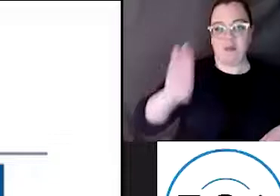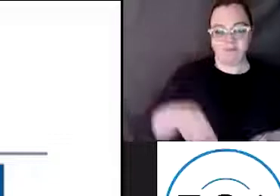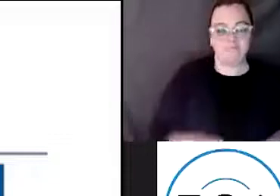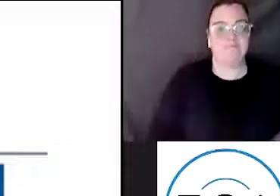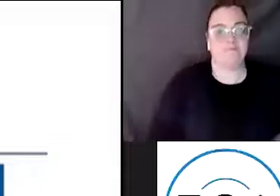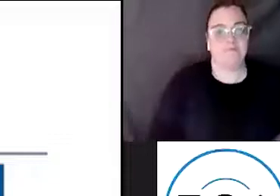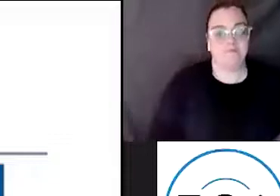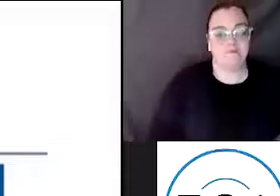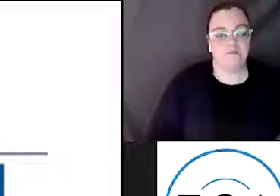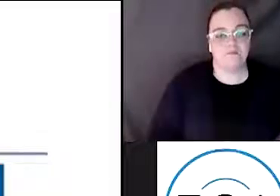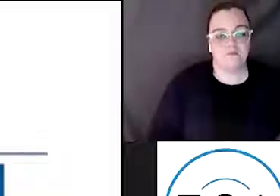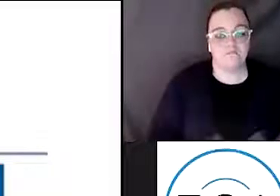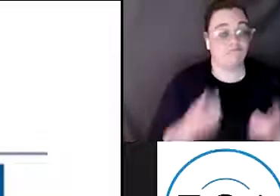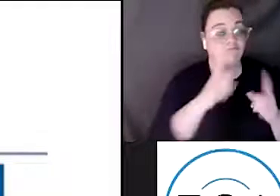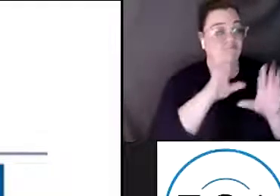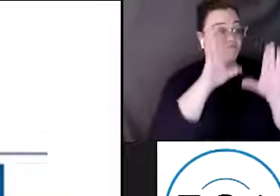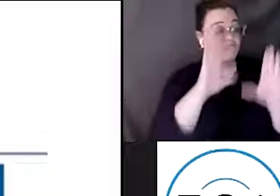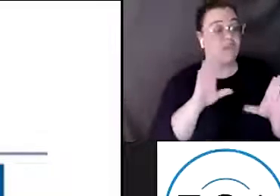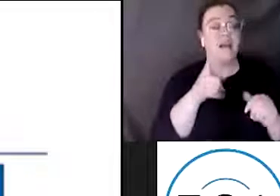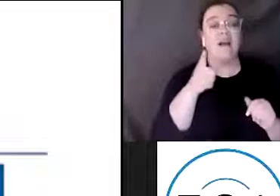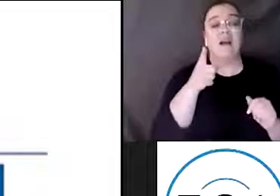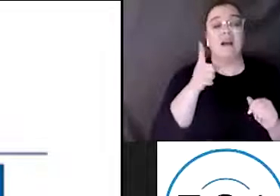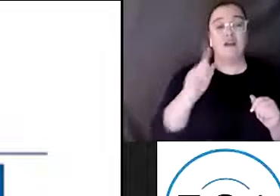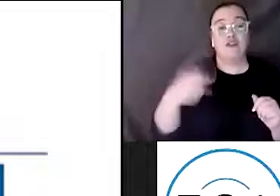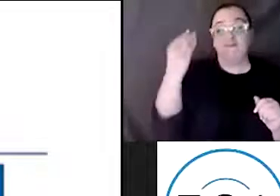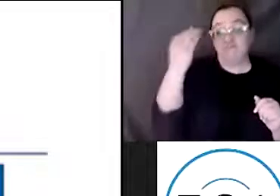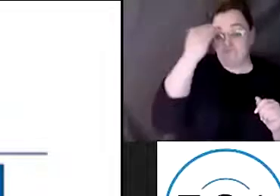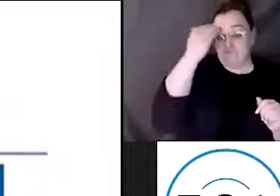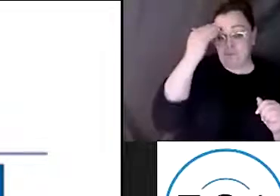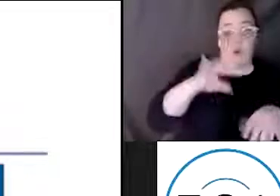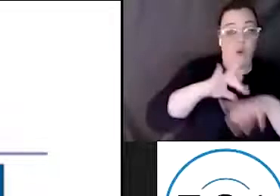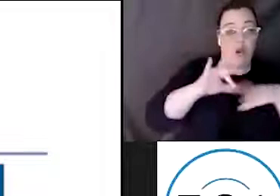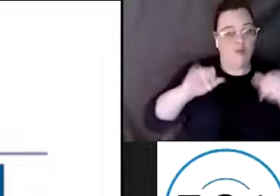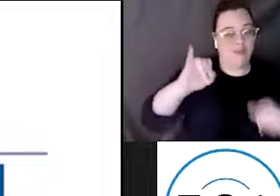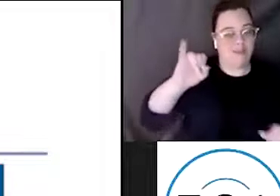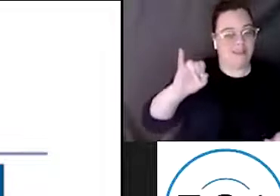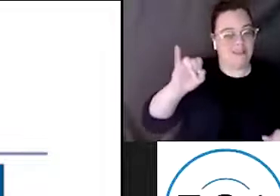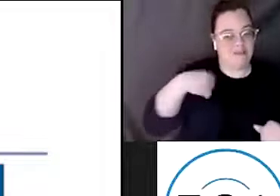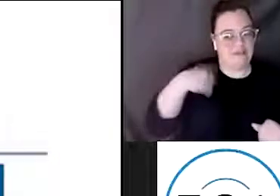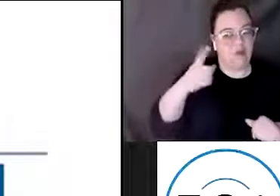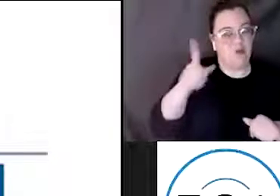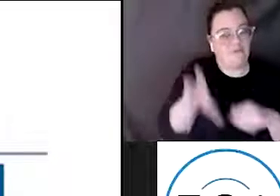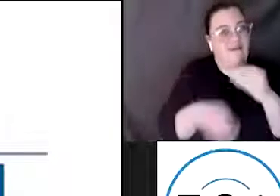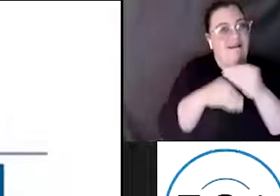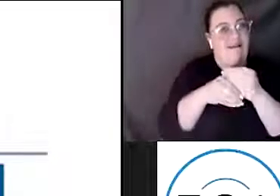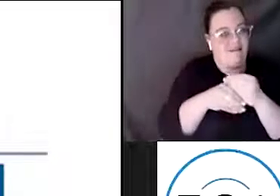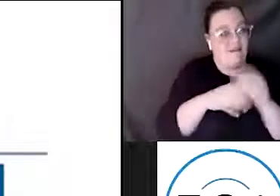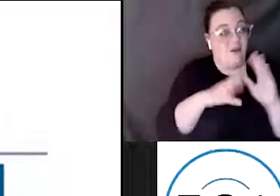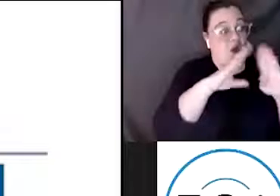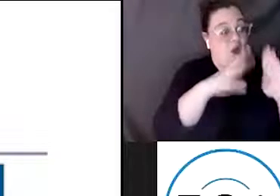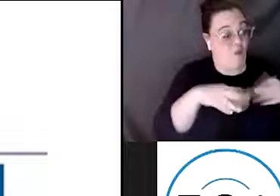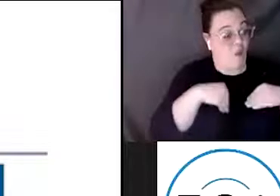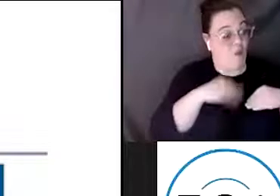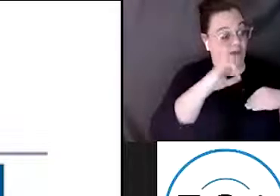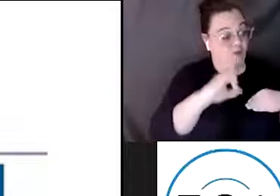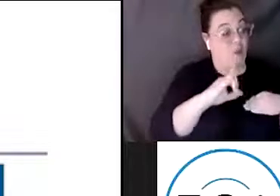Fantastic. It's even just knowing that earthquake insurance is something you have to get in addition to your homeowner's insurance. A lot of people still